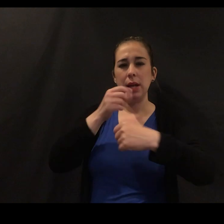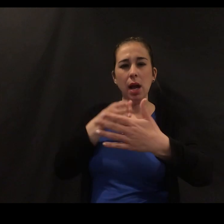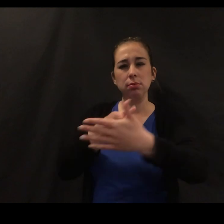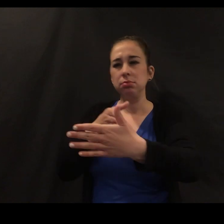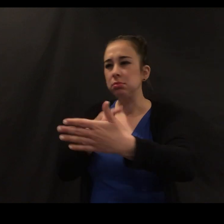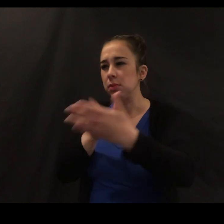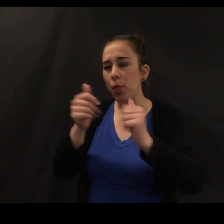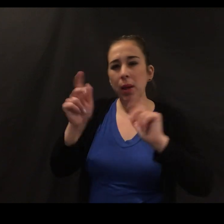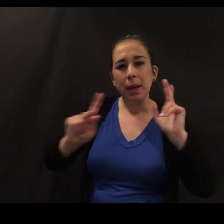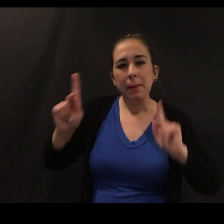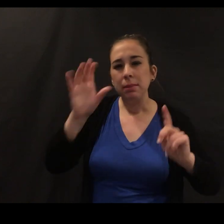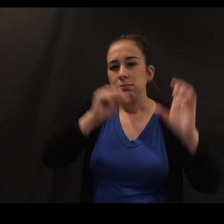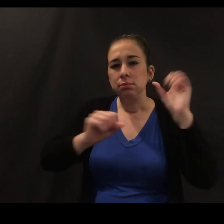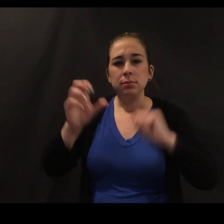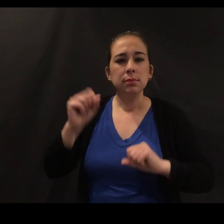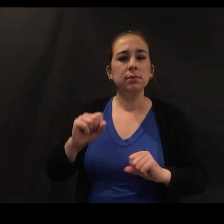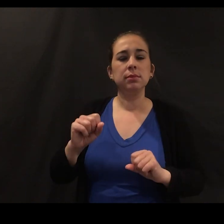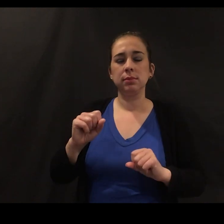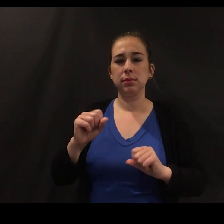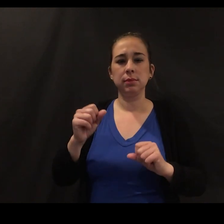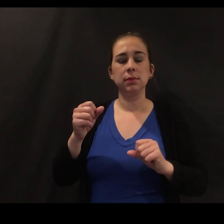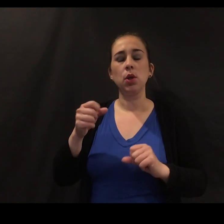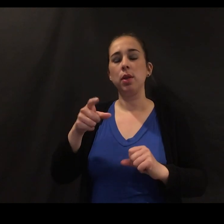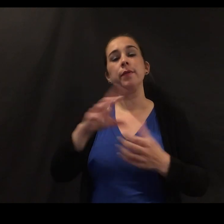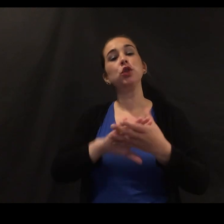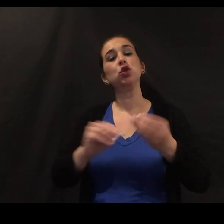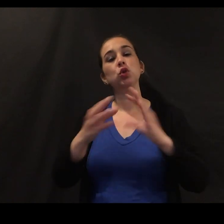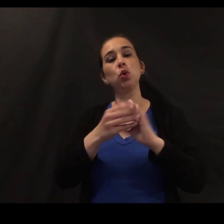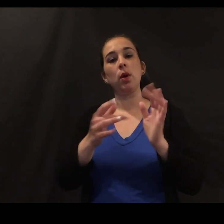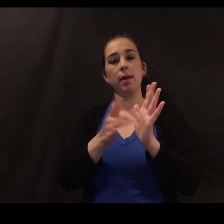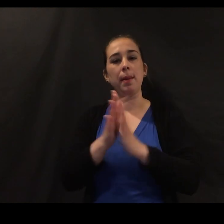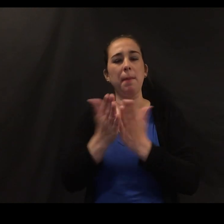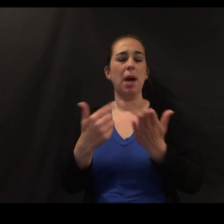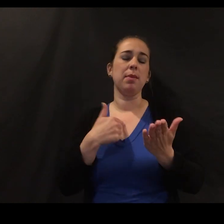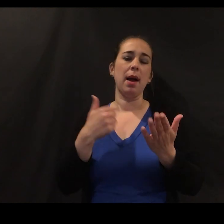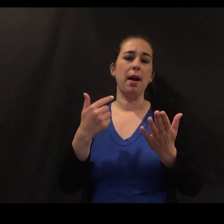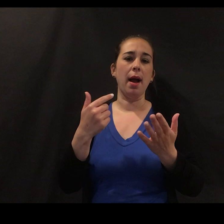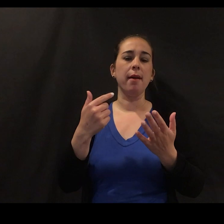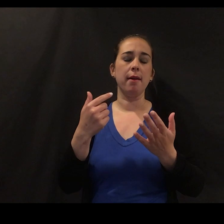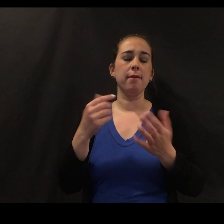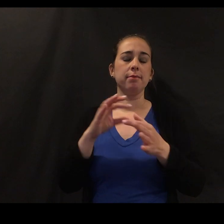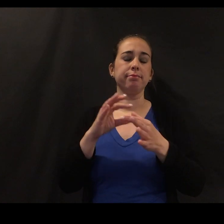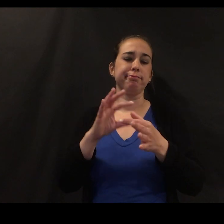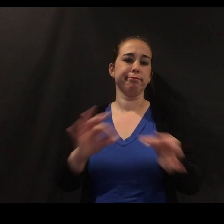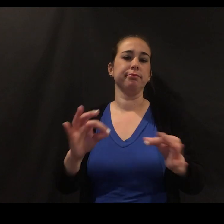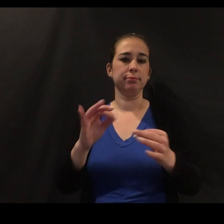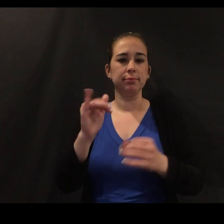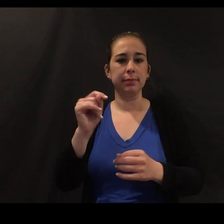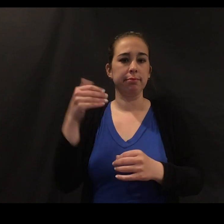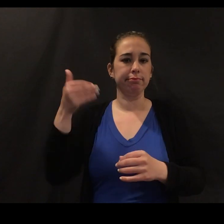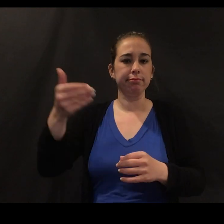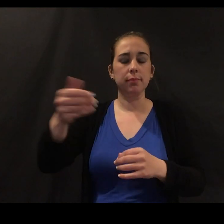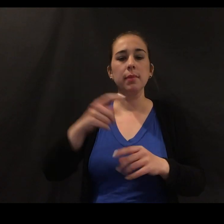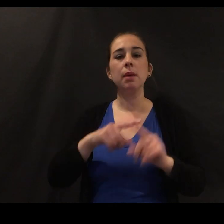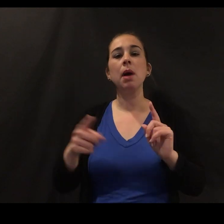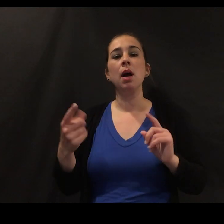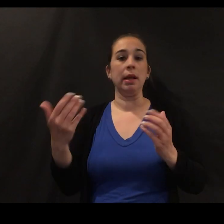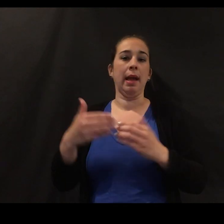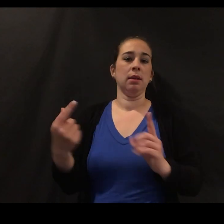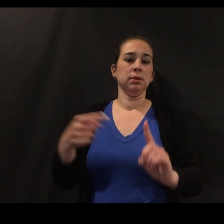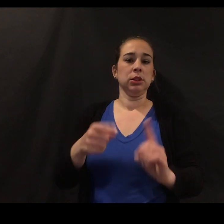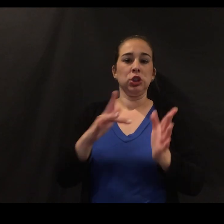toward others. There's a story in the Bible, and I've referenced it a few times recently, but I want to bring you back to it. Jesus told the story